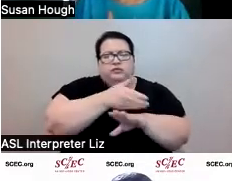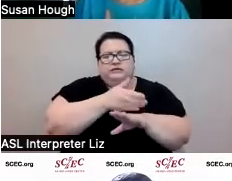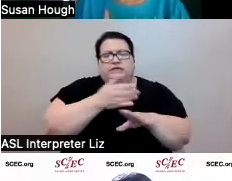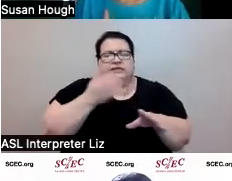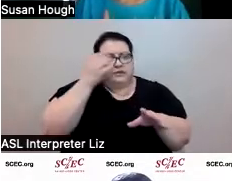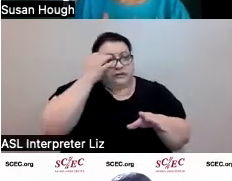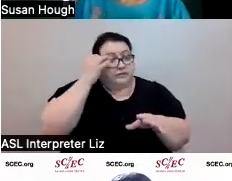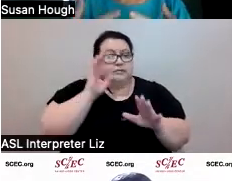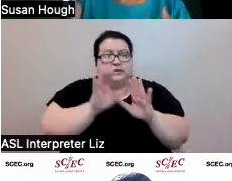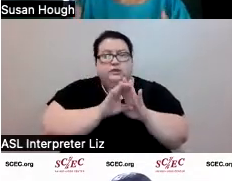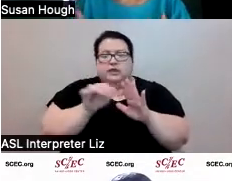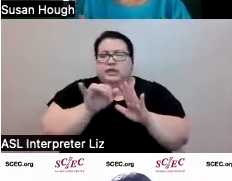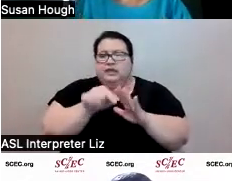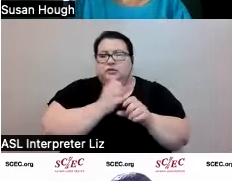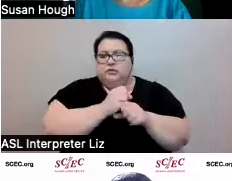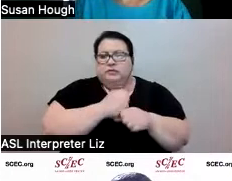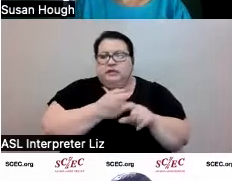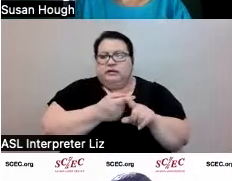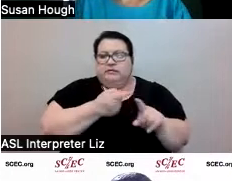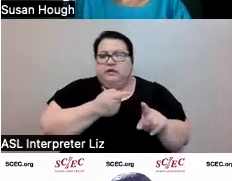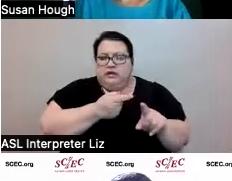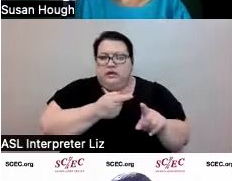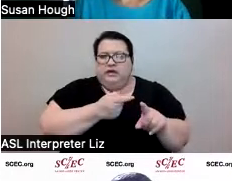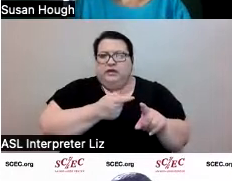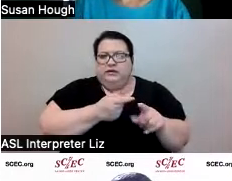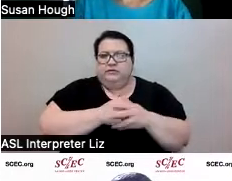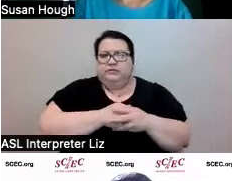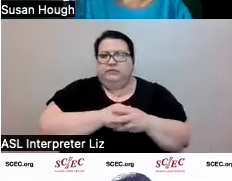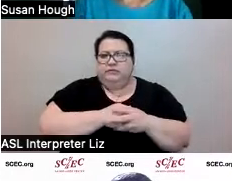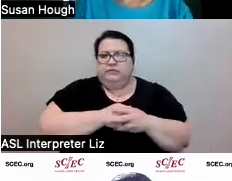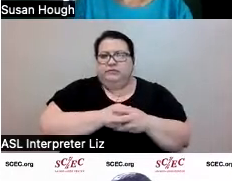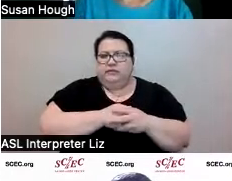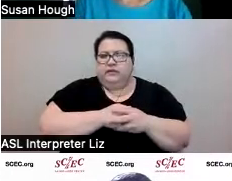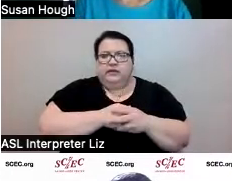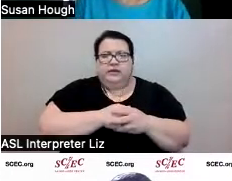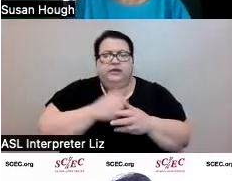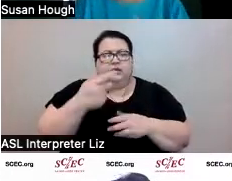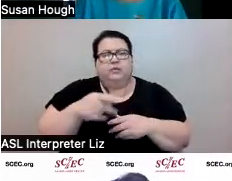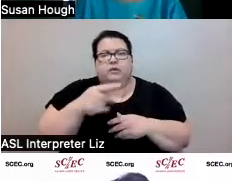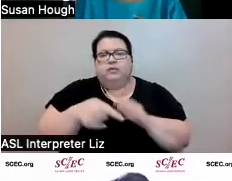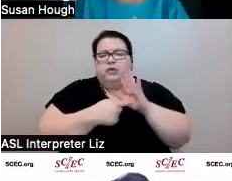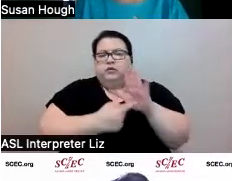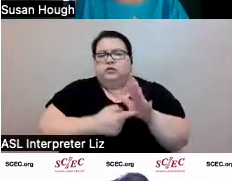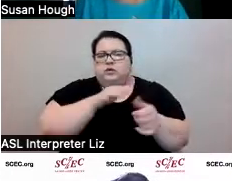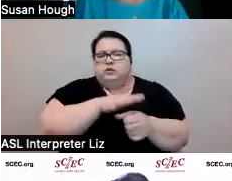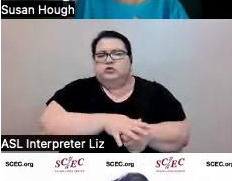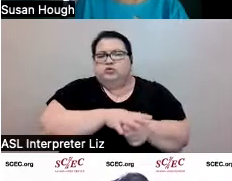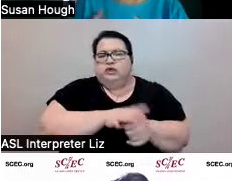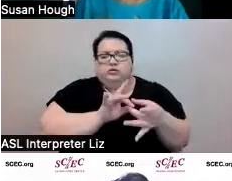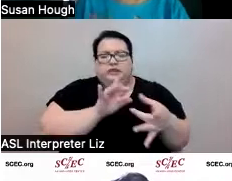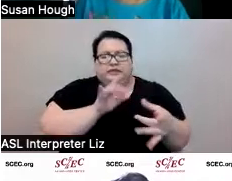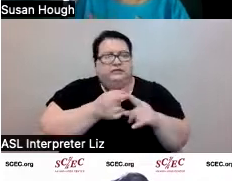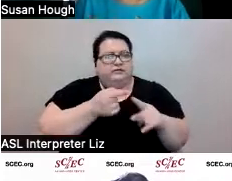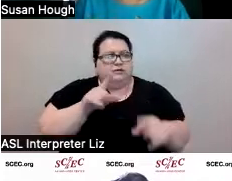back to the previous slide, there are figures like this were generated by a number of scientists. The purple blobs show where stress